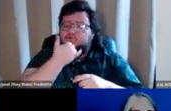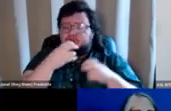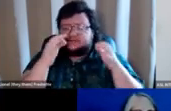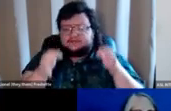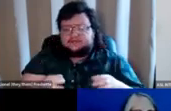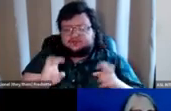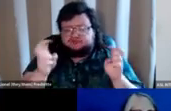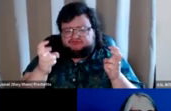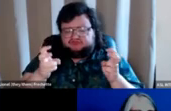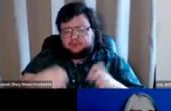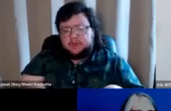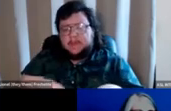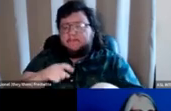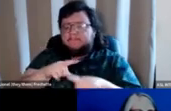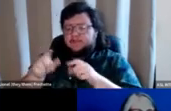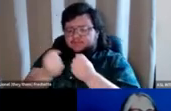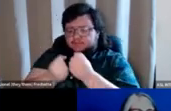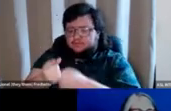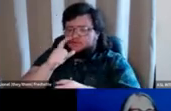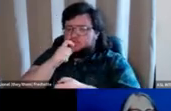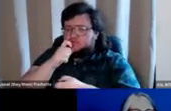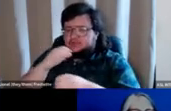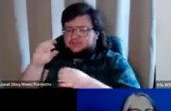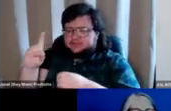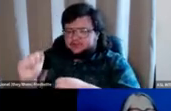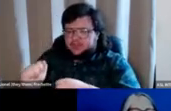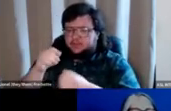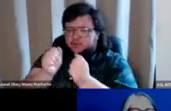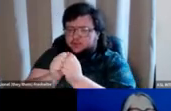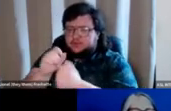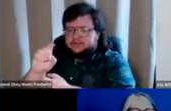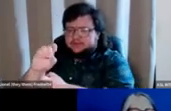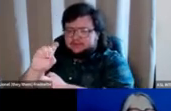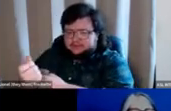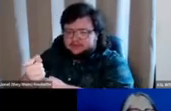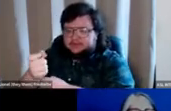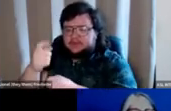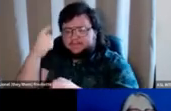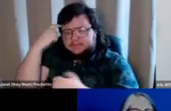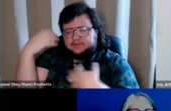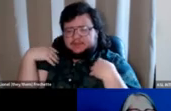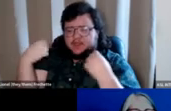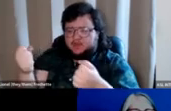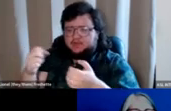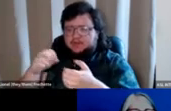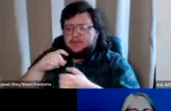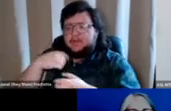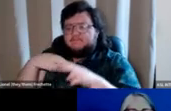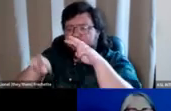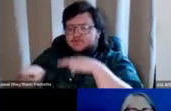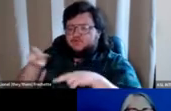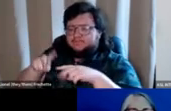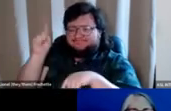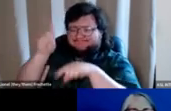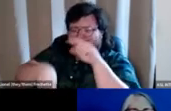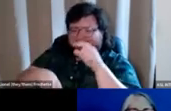on his own, even if he's made wrong decisions and is losing money. But if someone is disabled or mental health